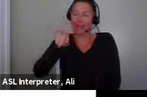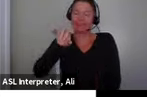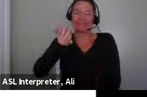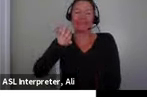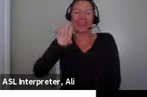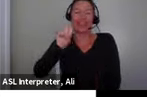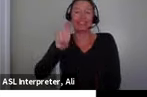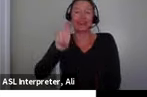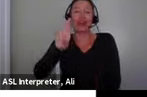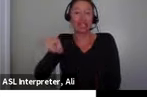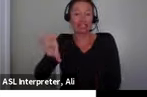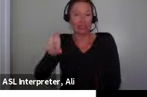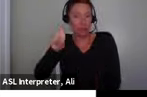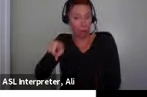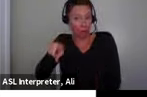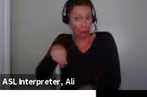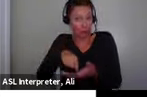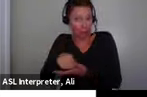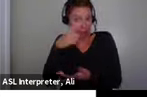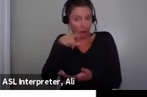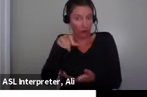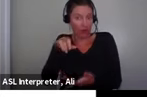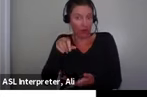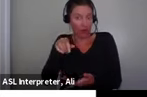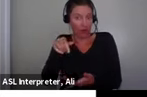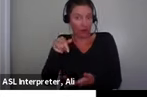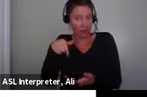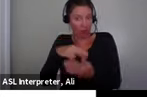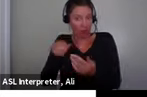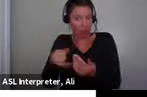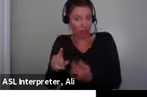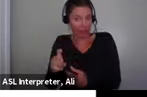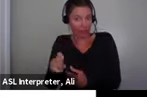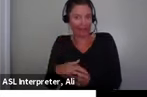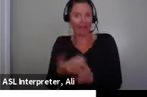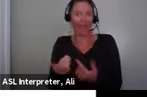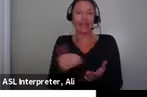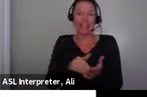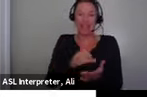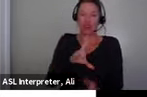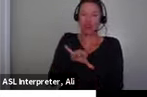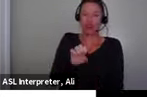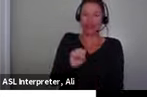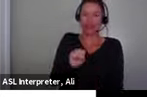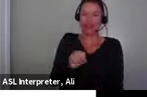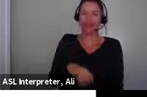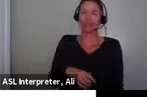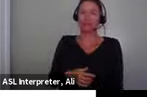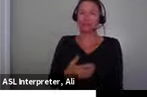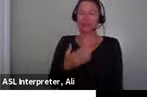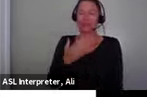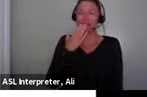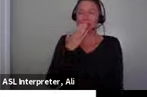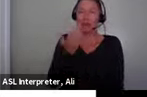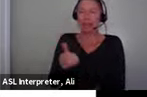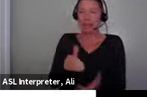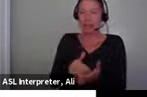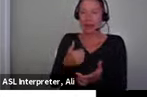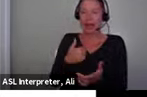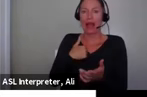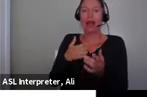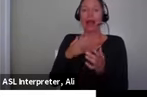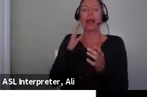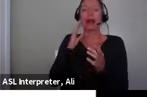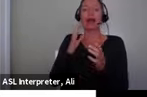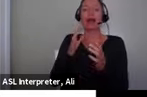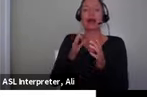I will direct that question again to Chris Katbagan of the City of Santa Rosa. Thank you. And again, I'll mention that I